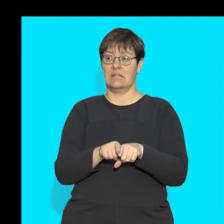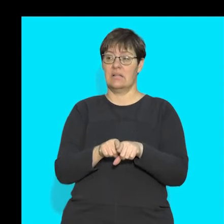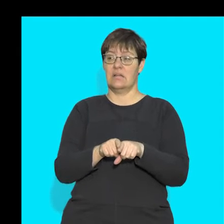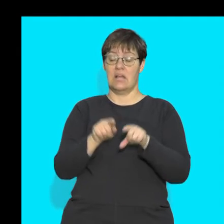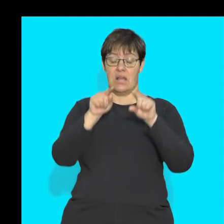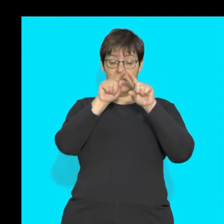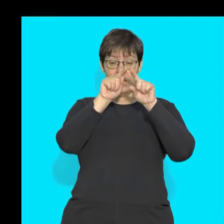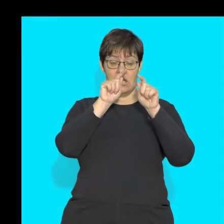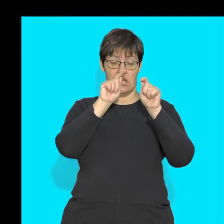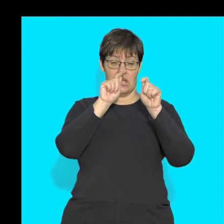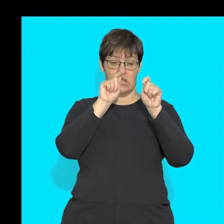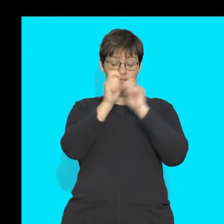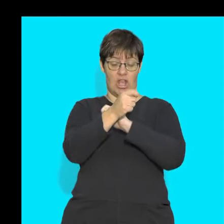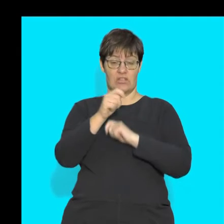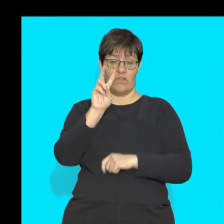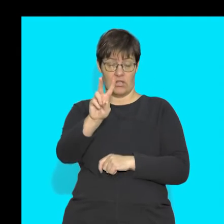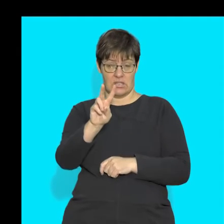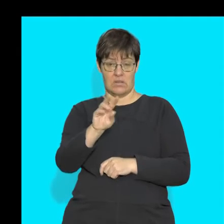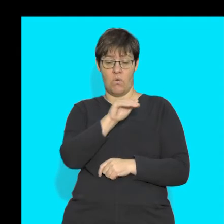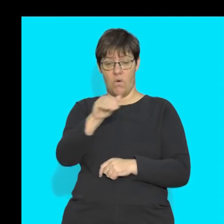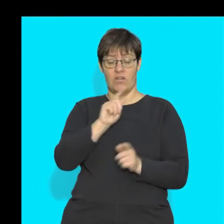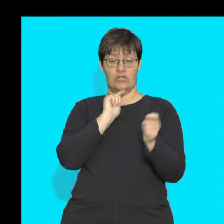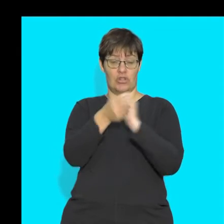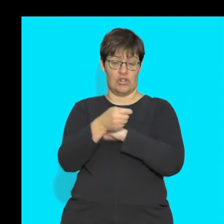velocity over change in